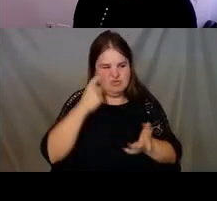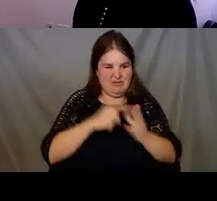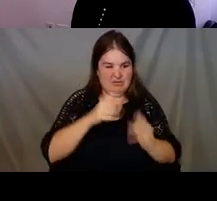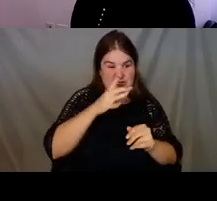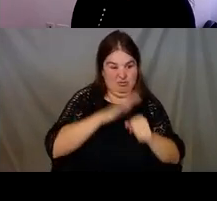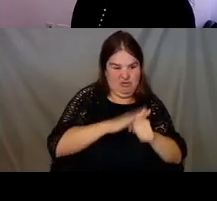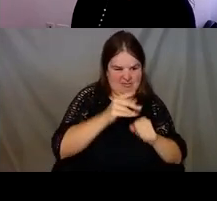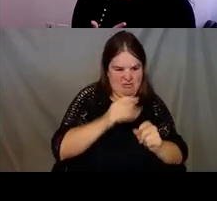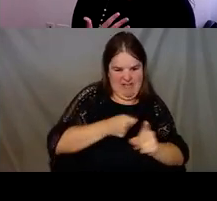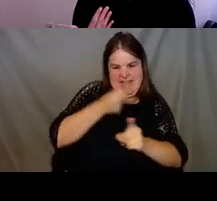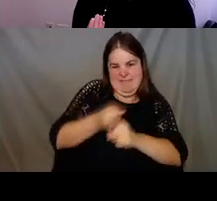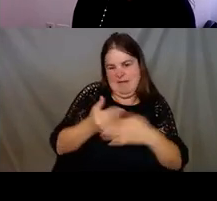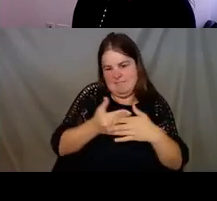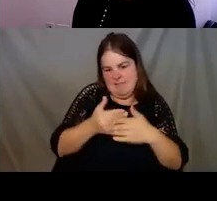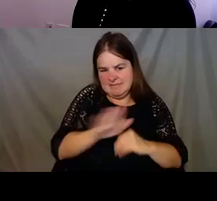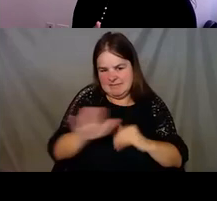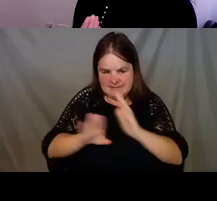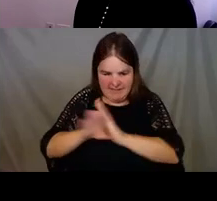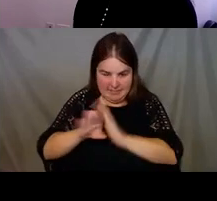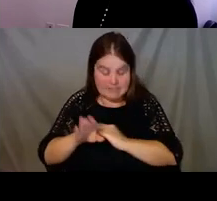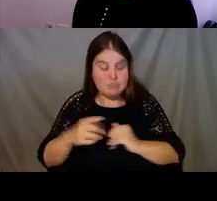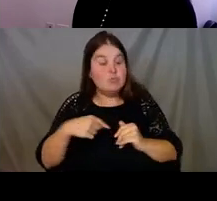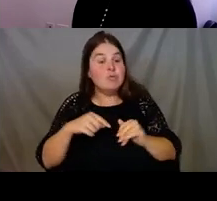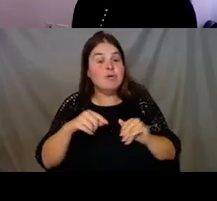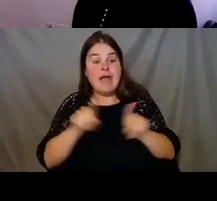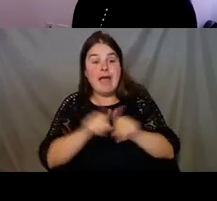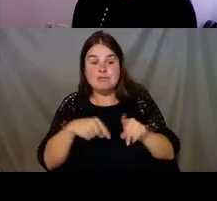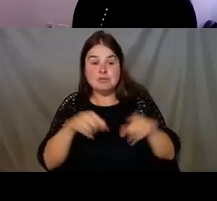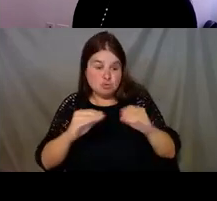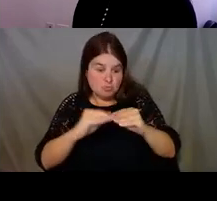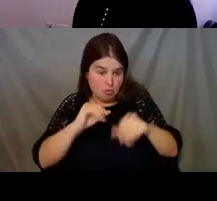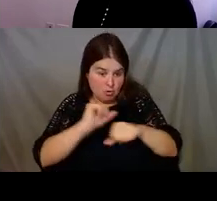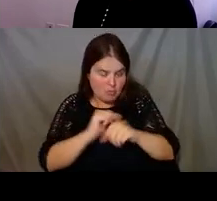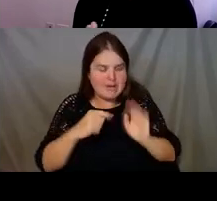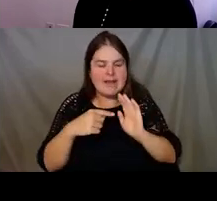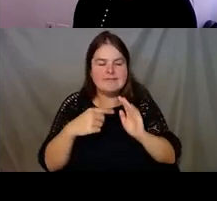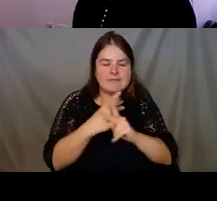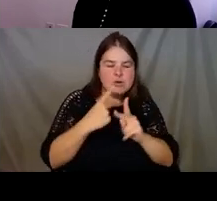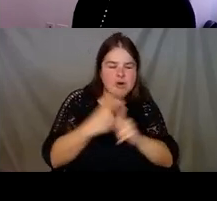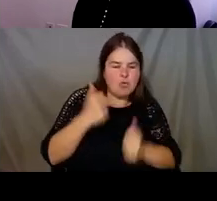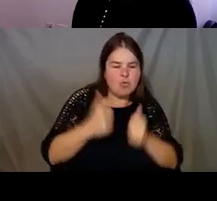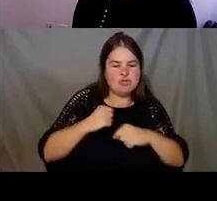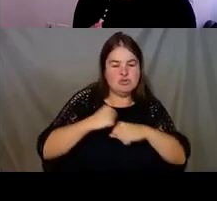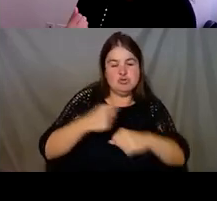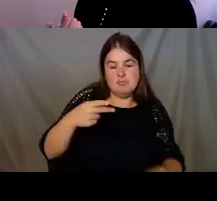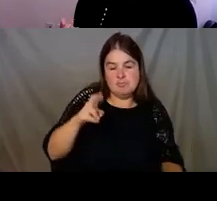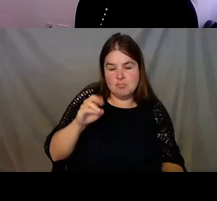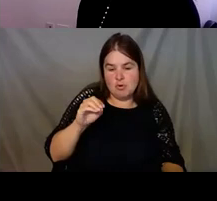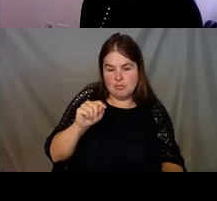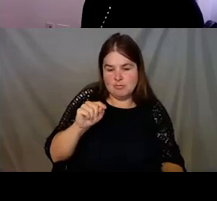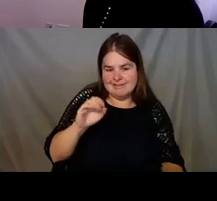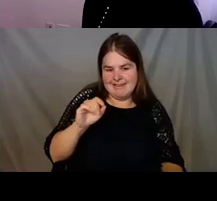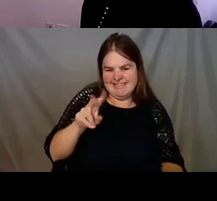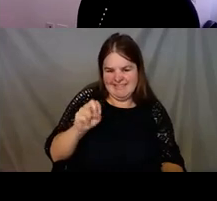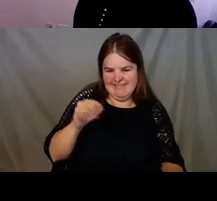kind of work could potentially also help to identify protective factors that might provide the foundation for